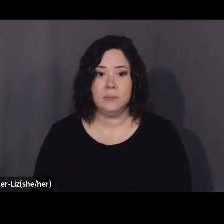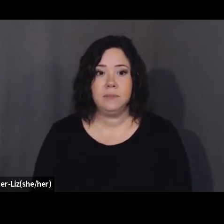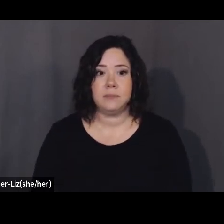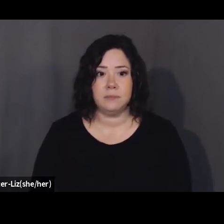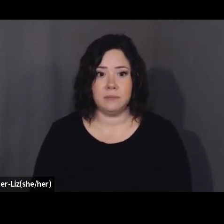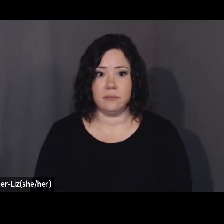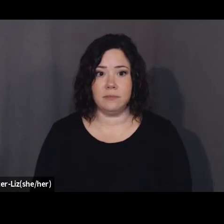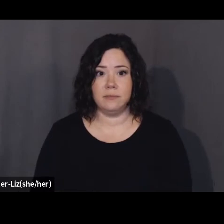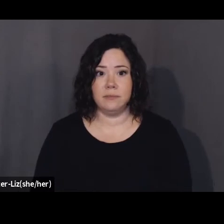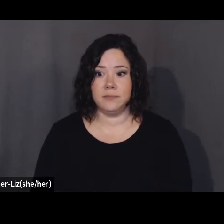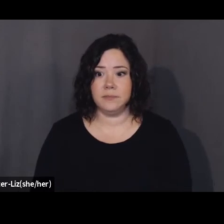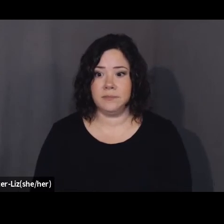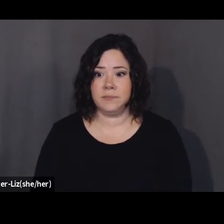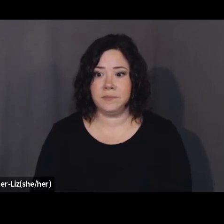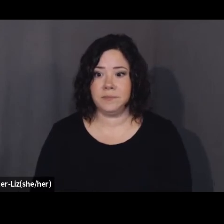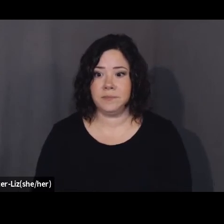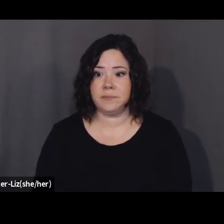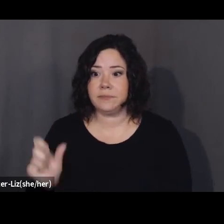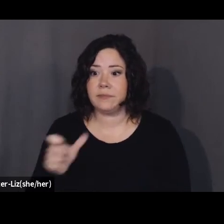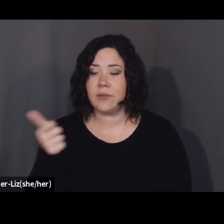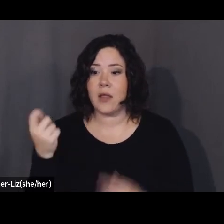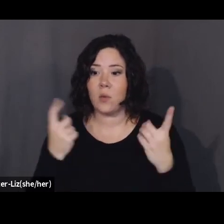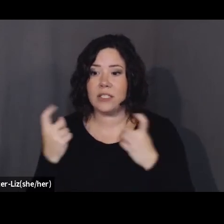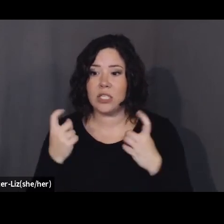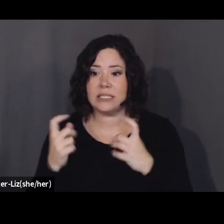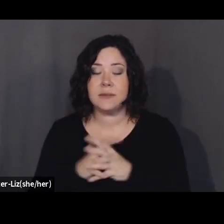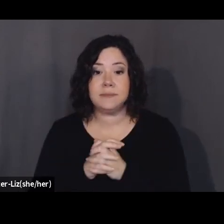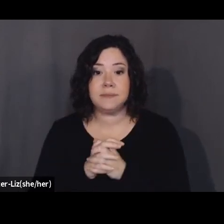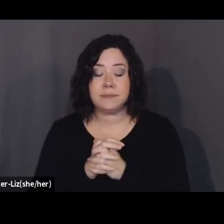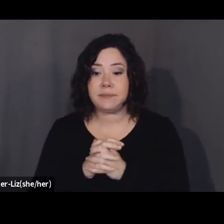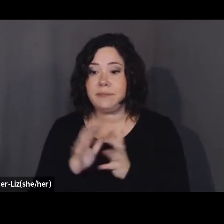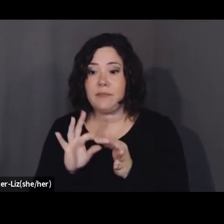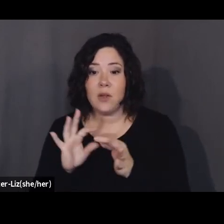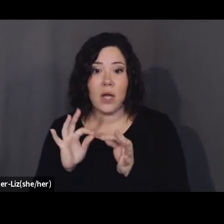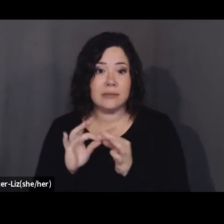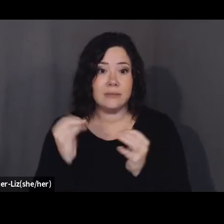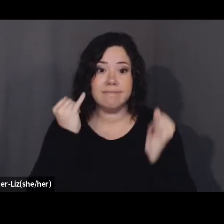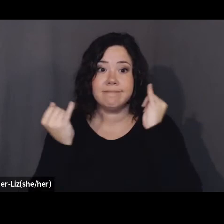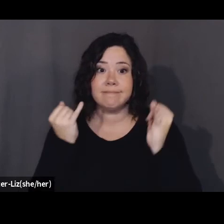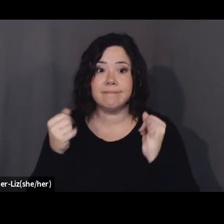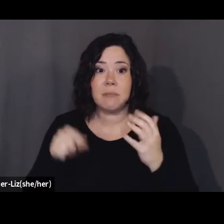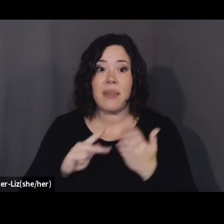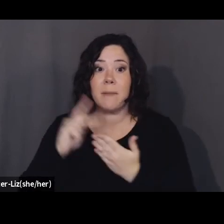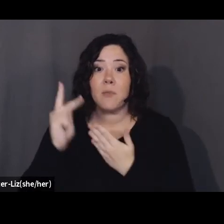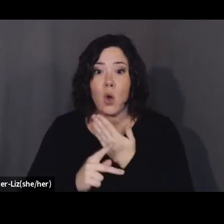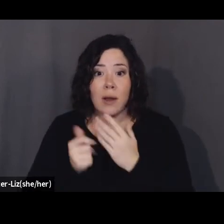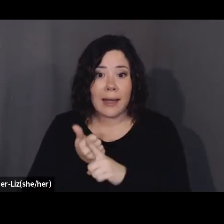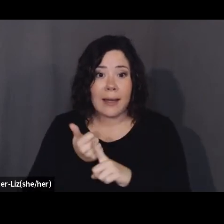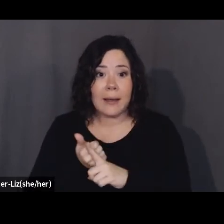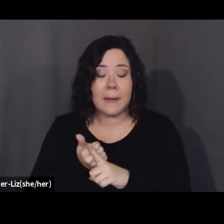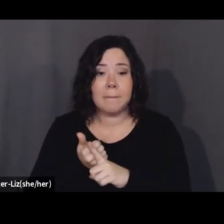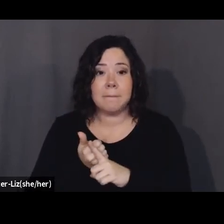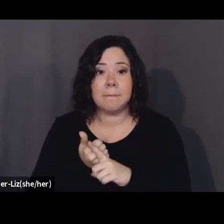Yeah, do we have any other questions or thoughts or comments about the program?